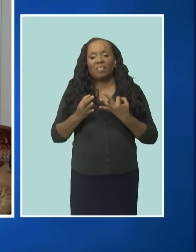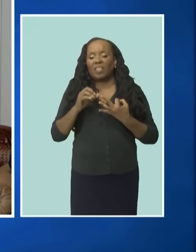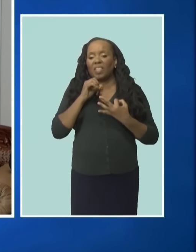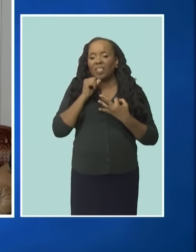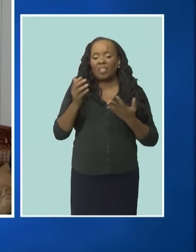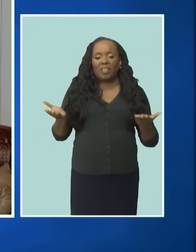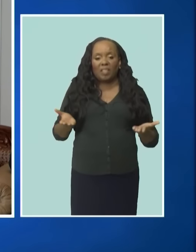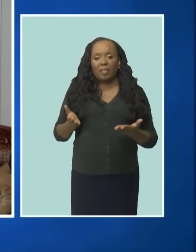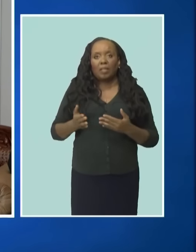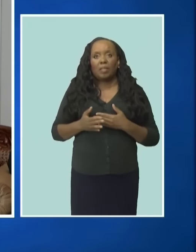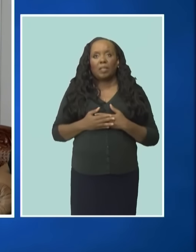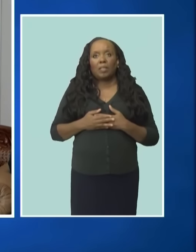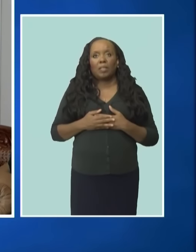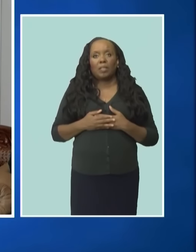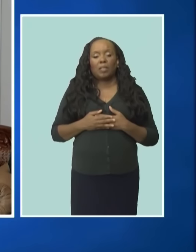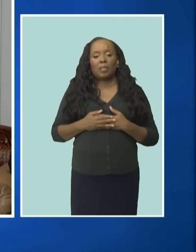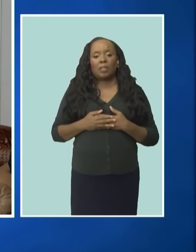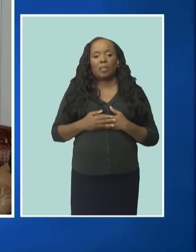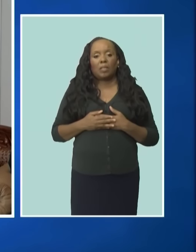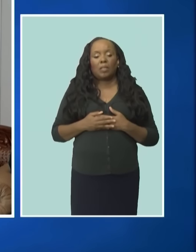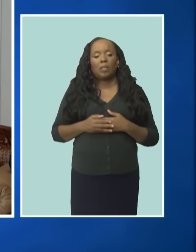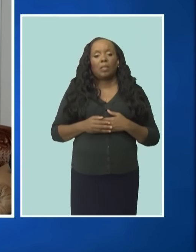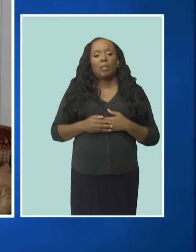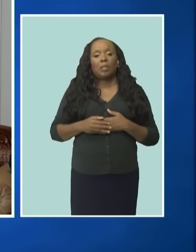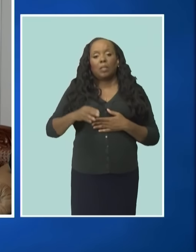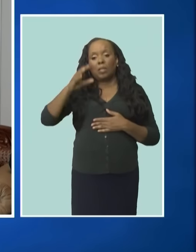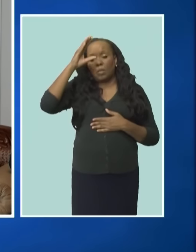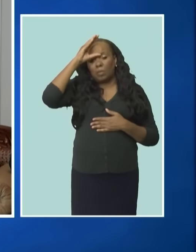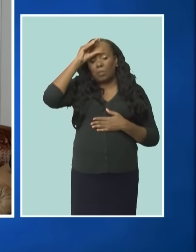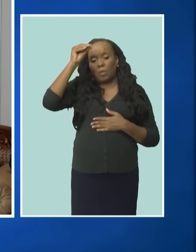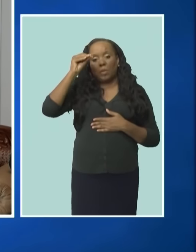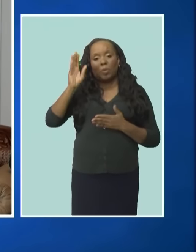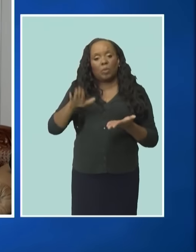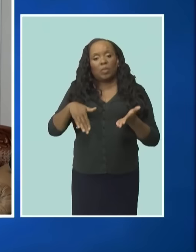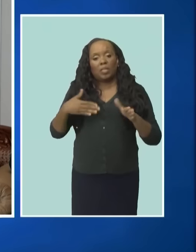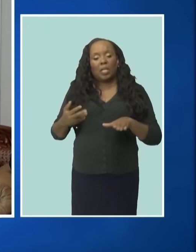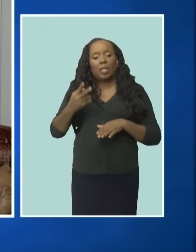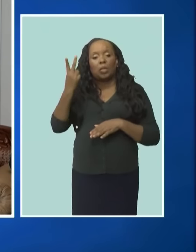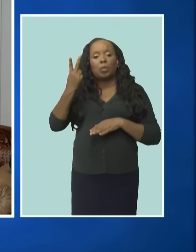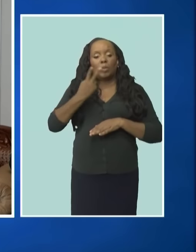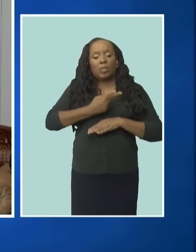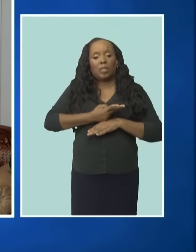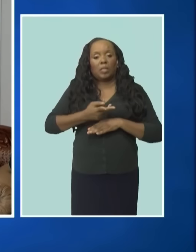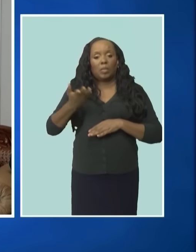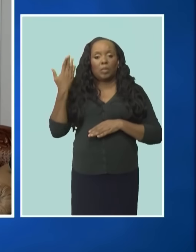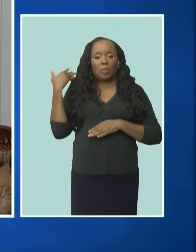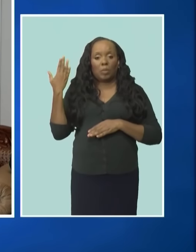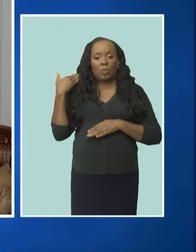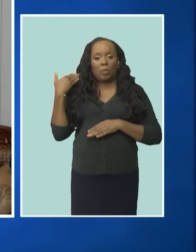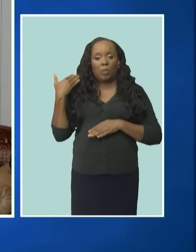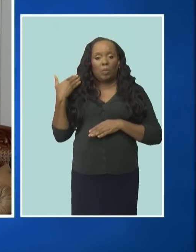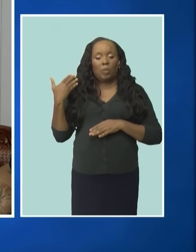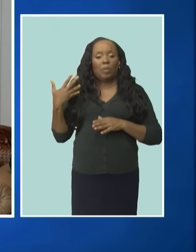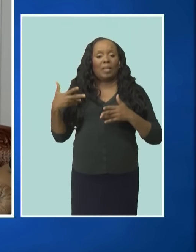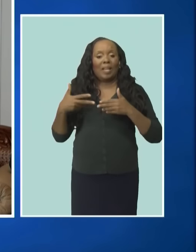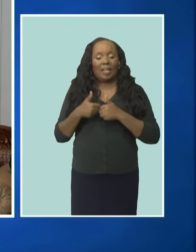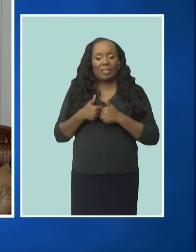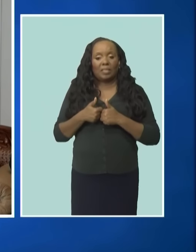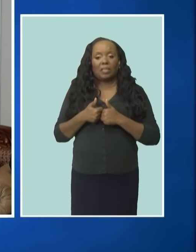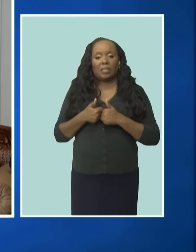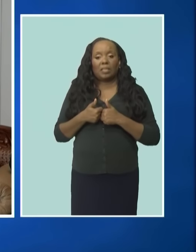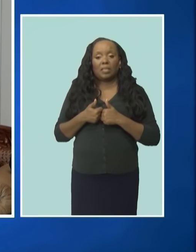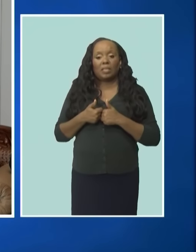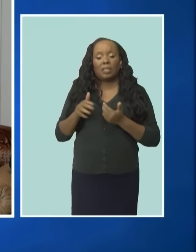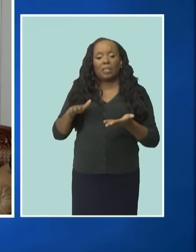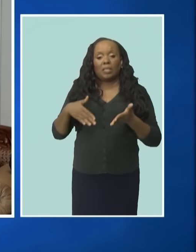in that fatal accident 2 days ago is his nephew, and therefore his family are obviously appropriately